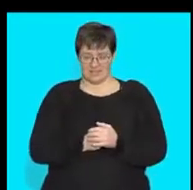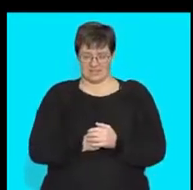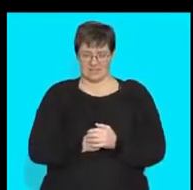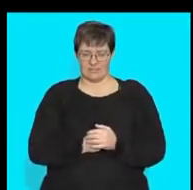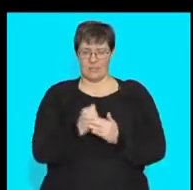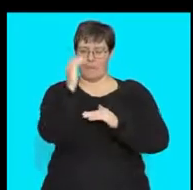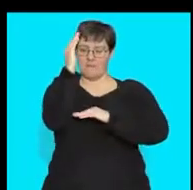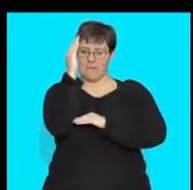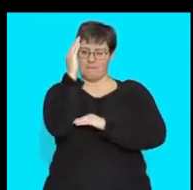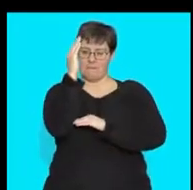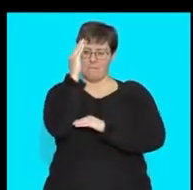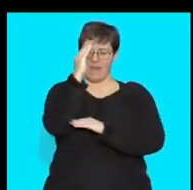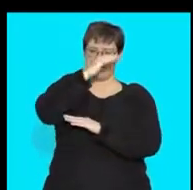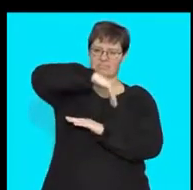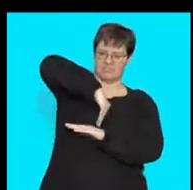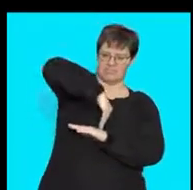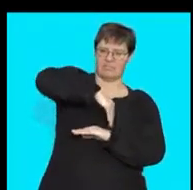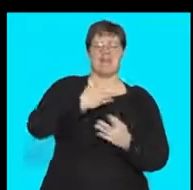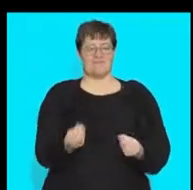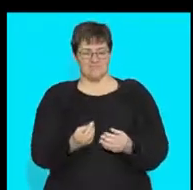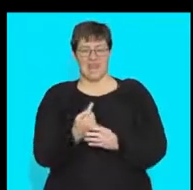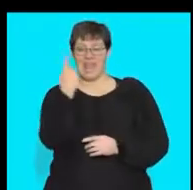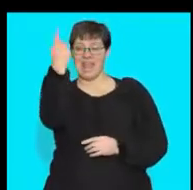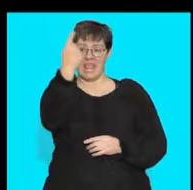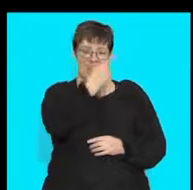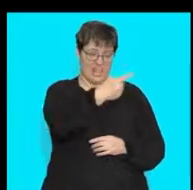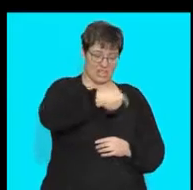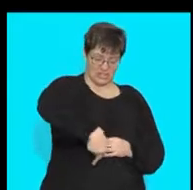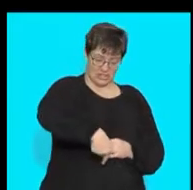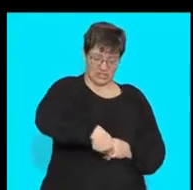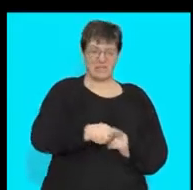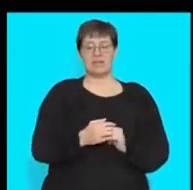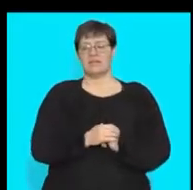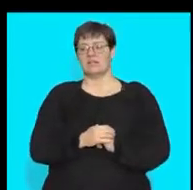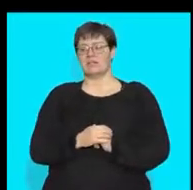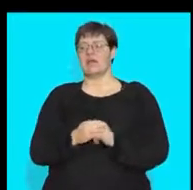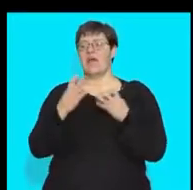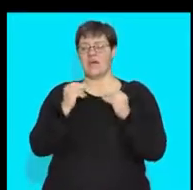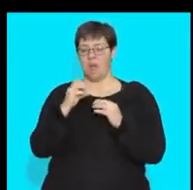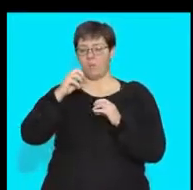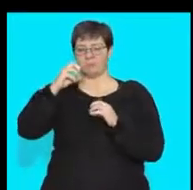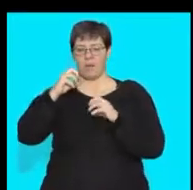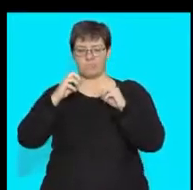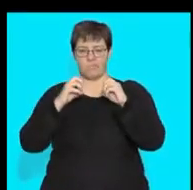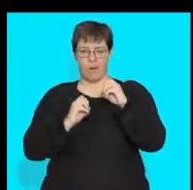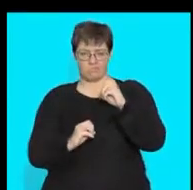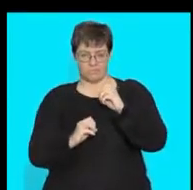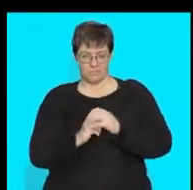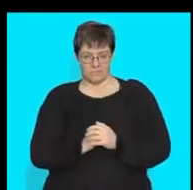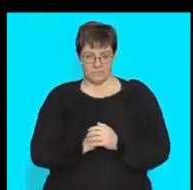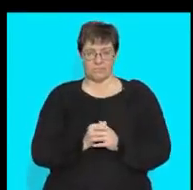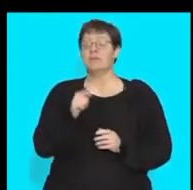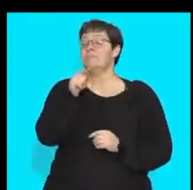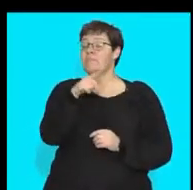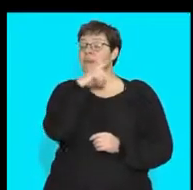get there in detail a bit later. And at the bottom of each of these canals, there are little bubbles.